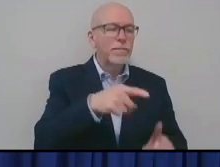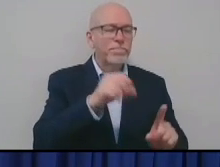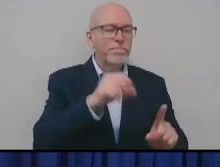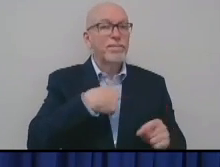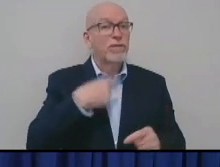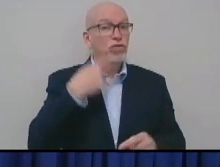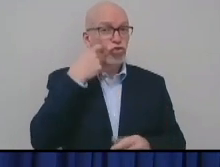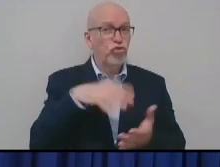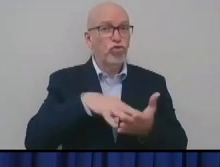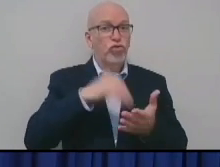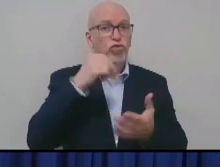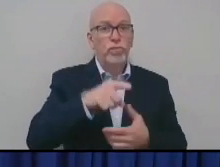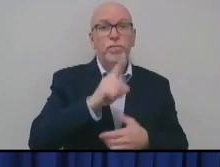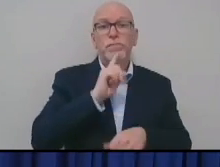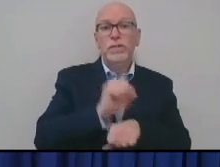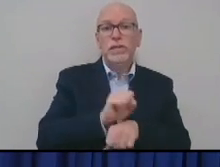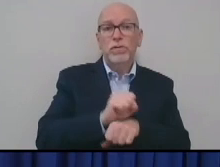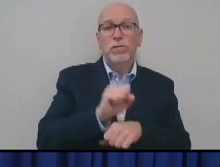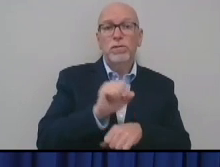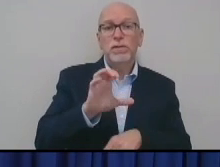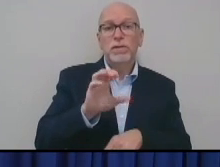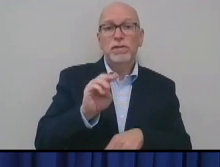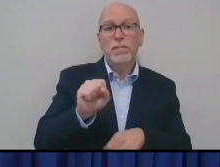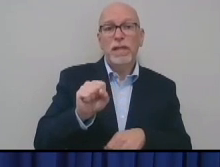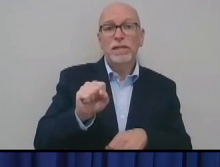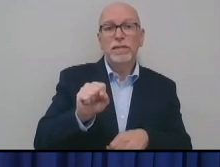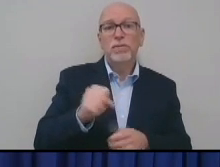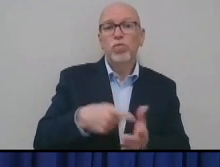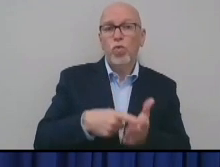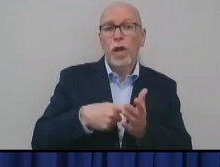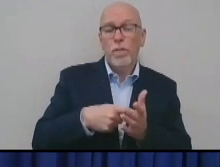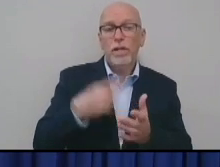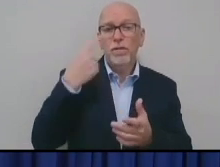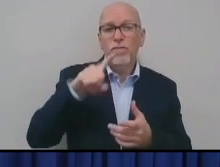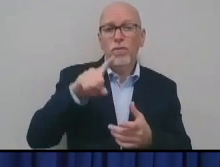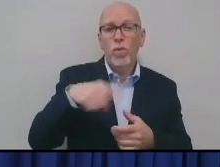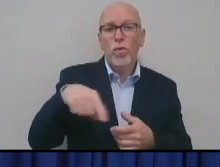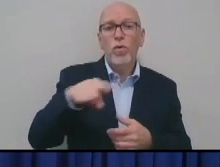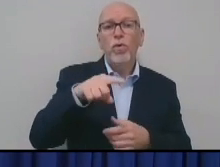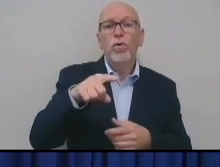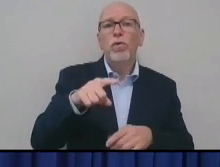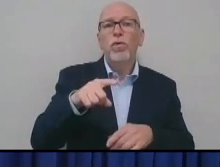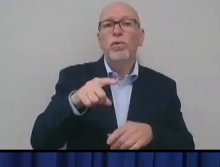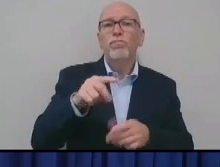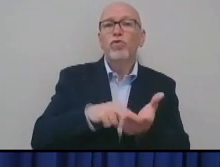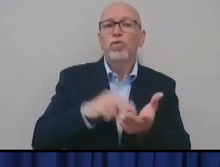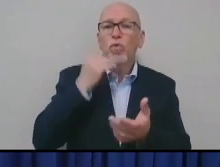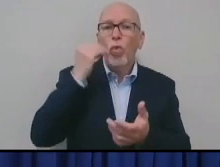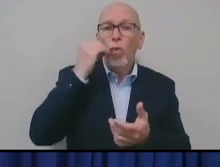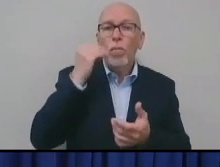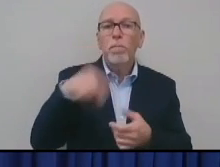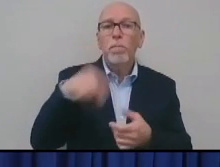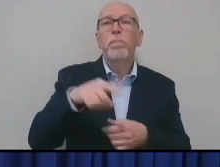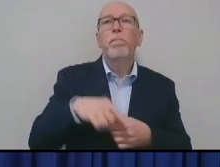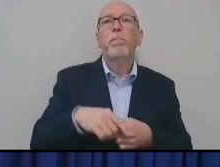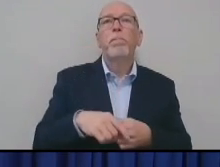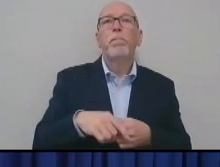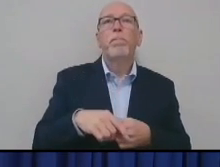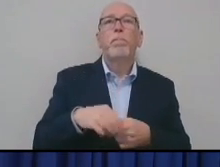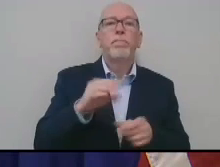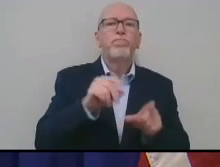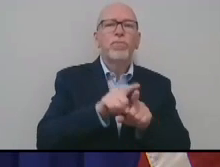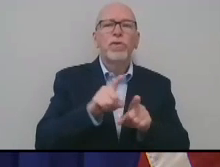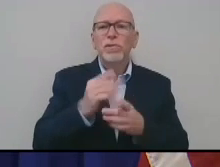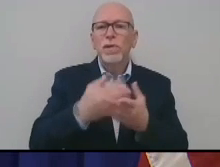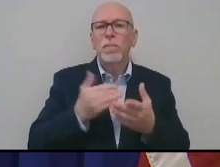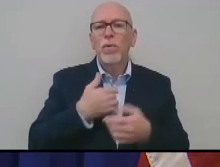the actual CMS requirements for long-term care facilities, also some of our disability